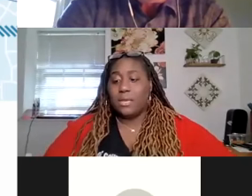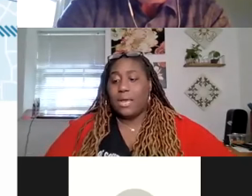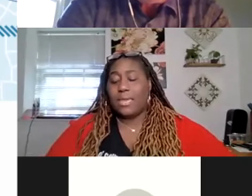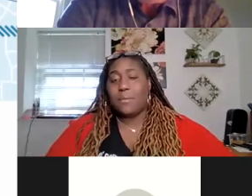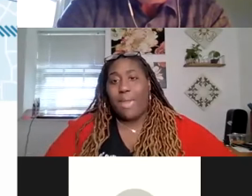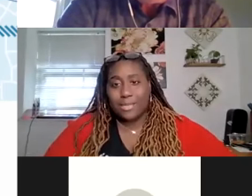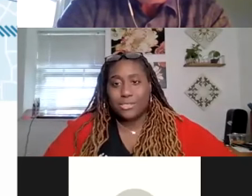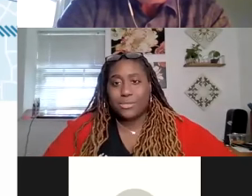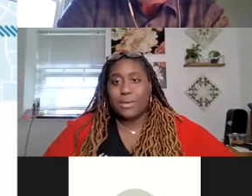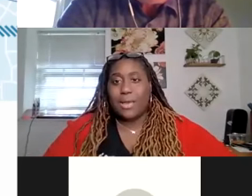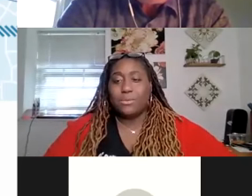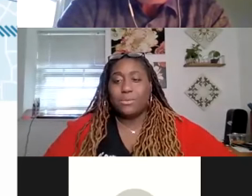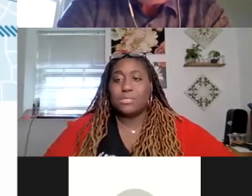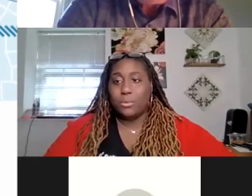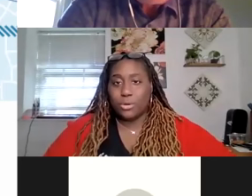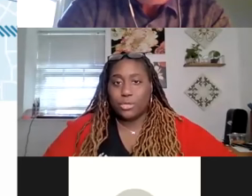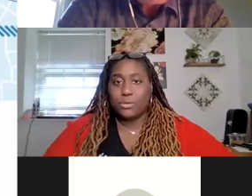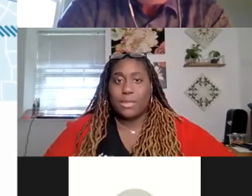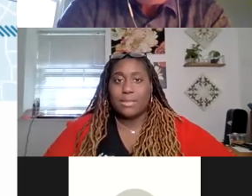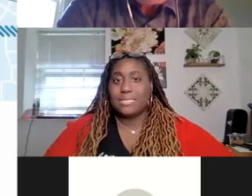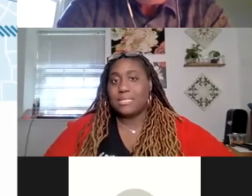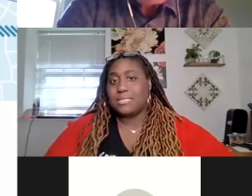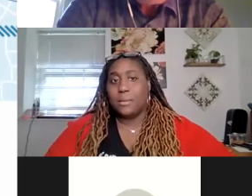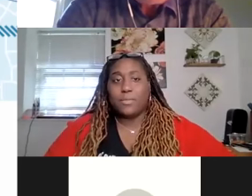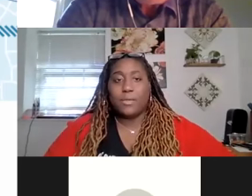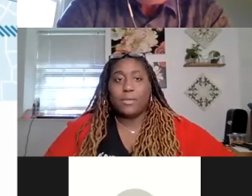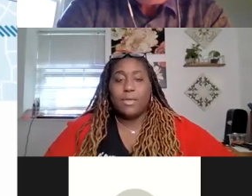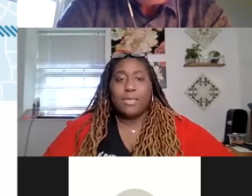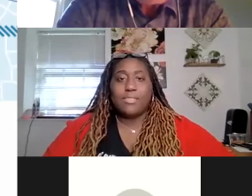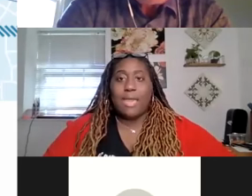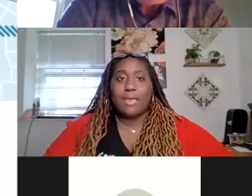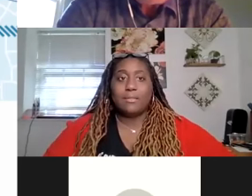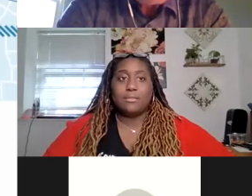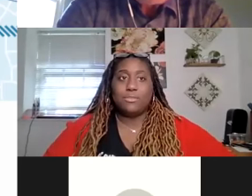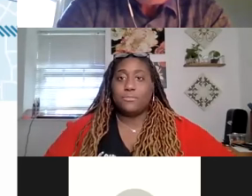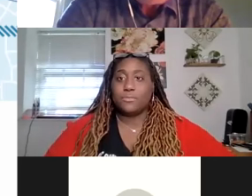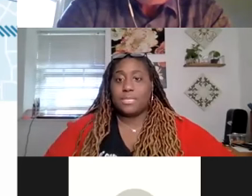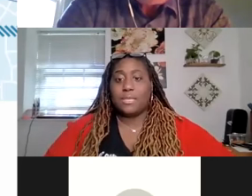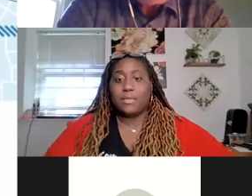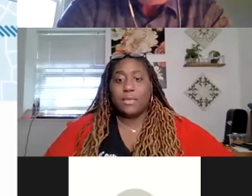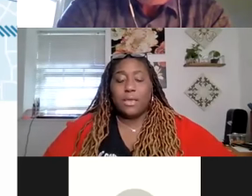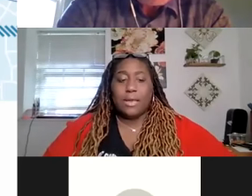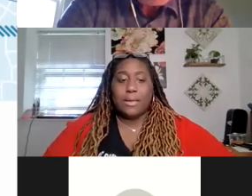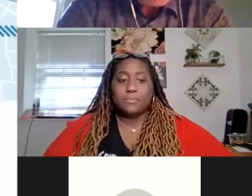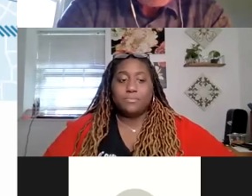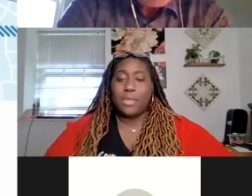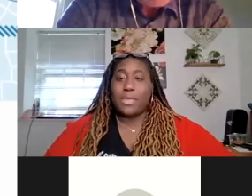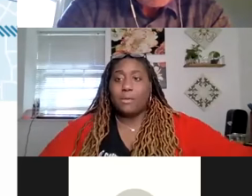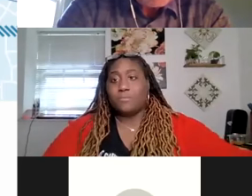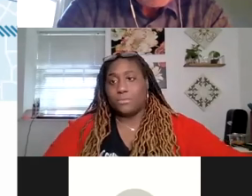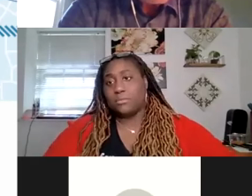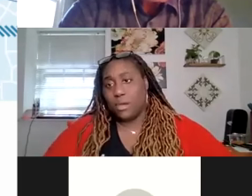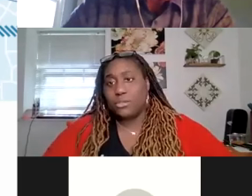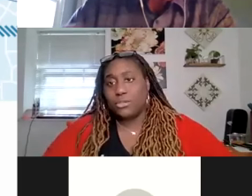this impact you? How will this support you? And is this something that you foresee being helpful on